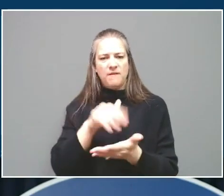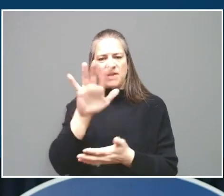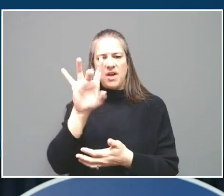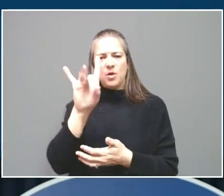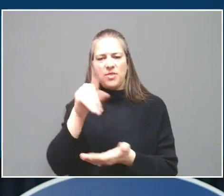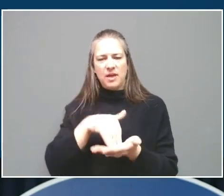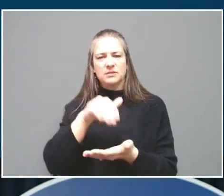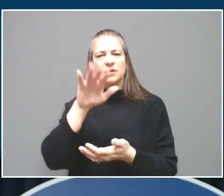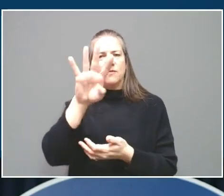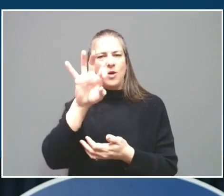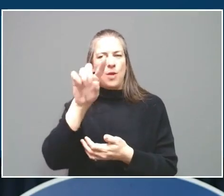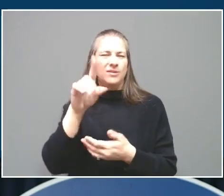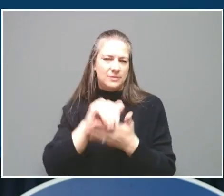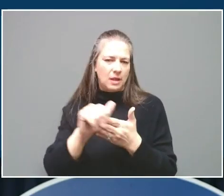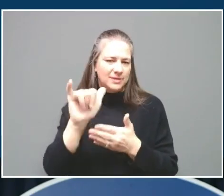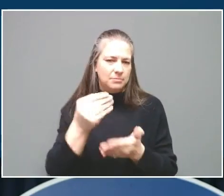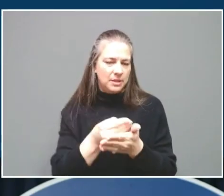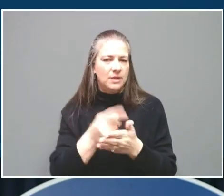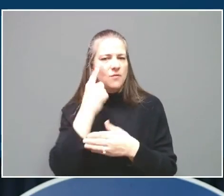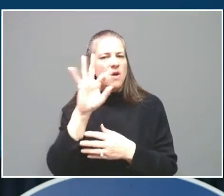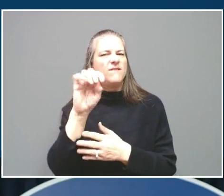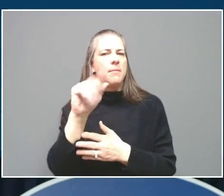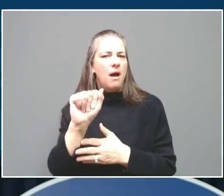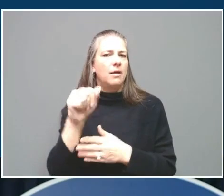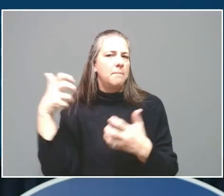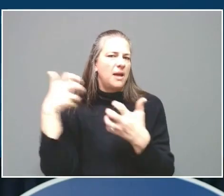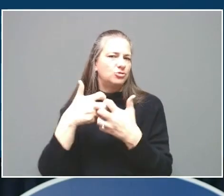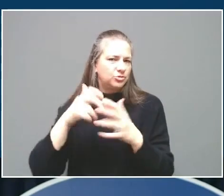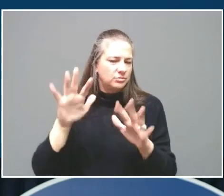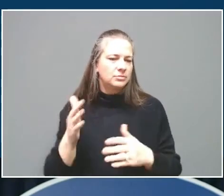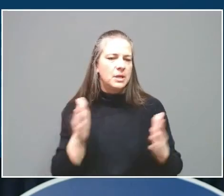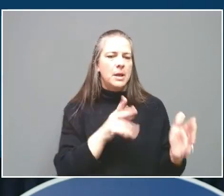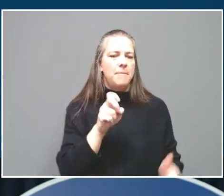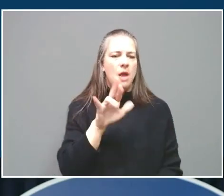$3,581,491 to fund a really important FEMA match for them. Perry County has been approved